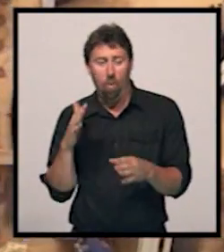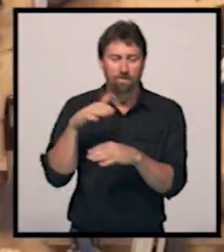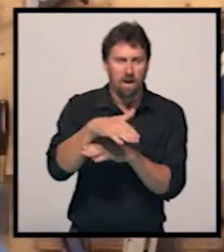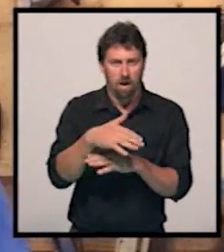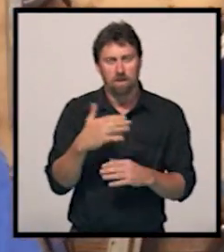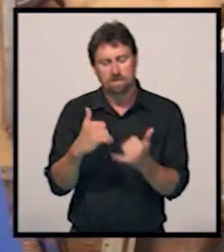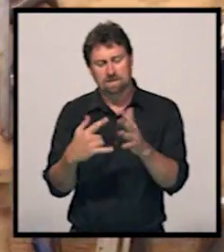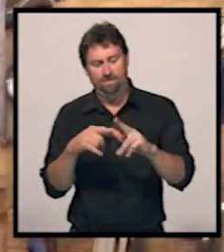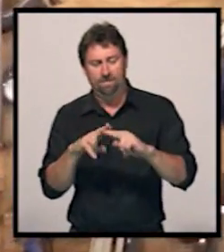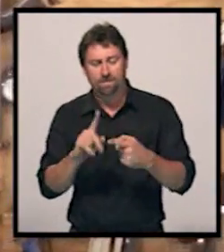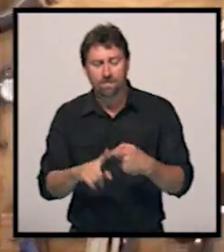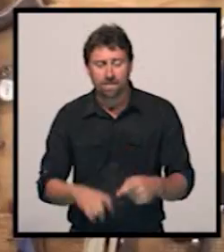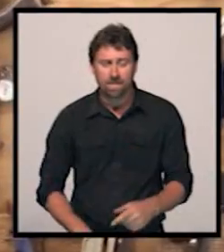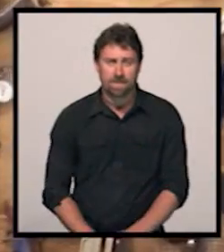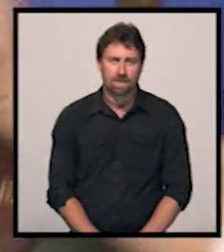Right, now,